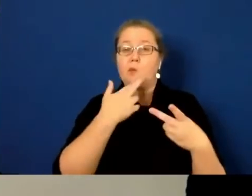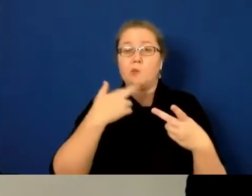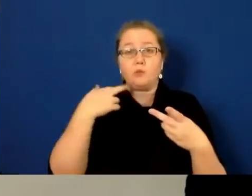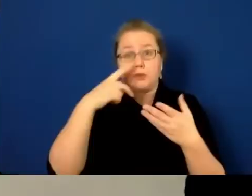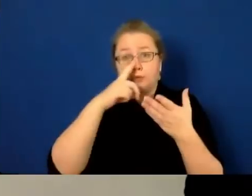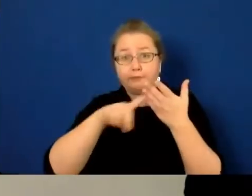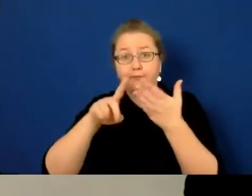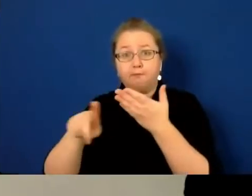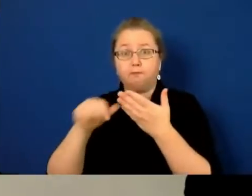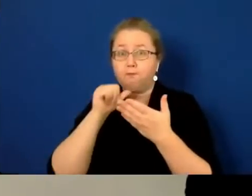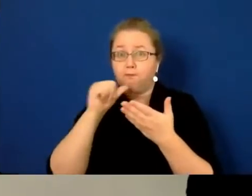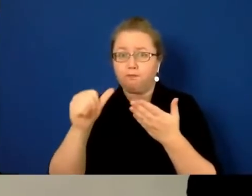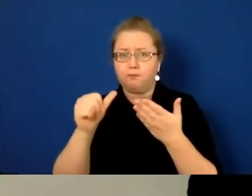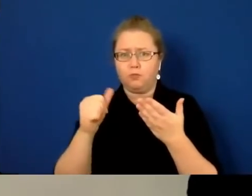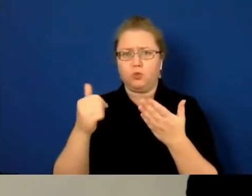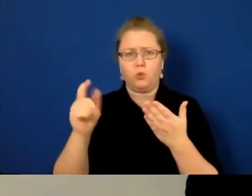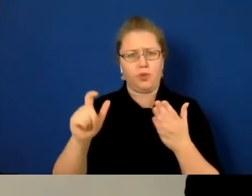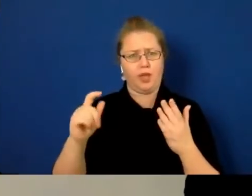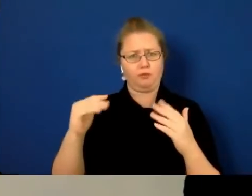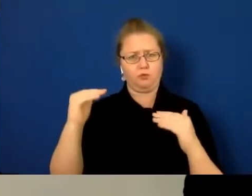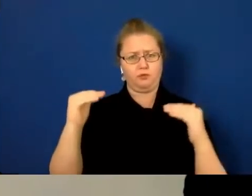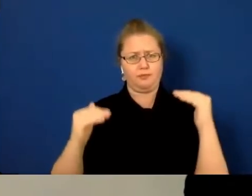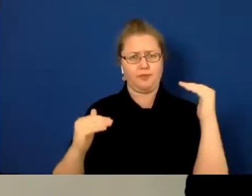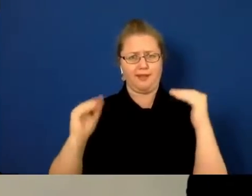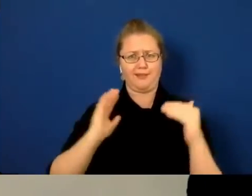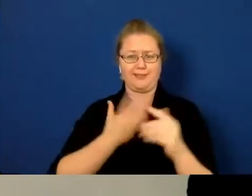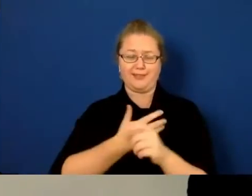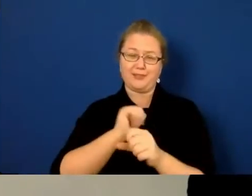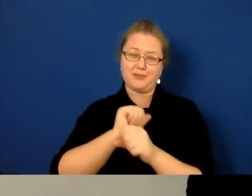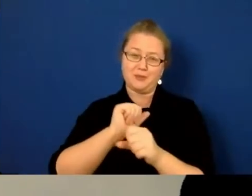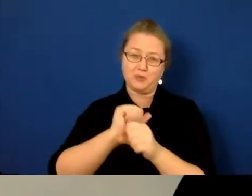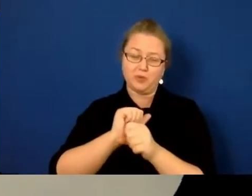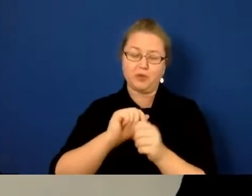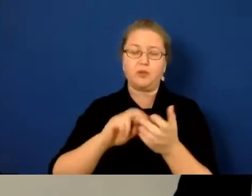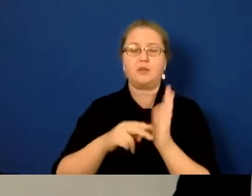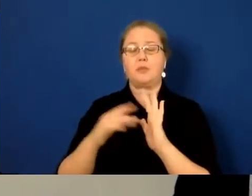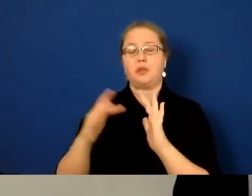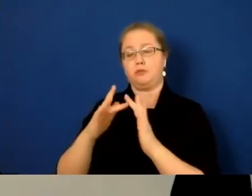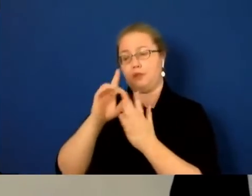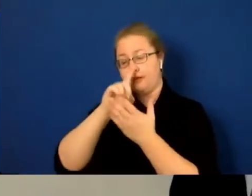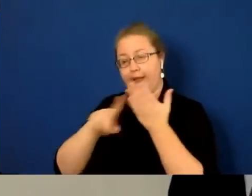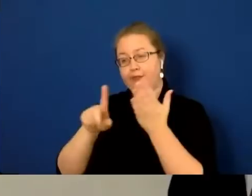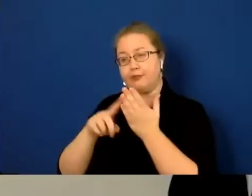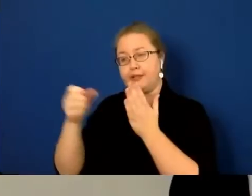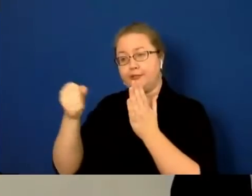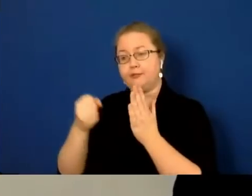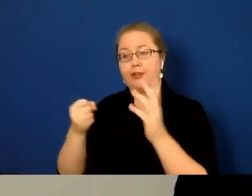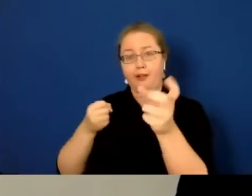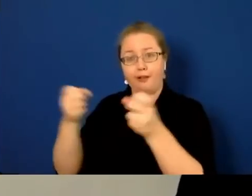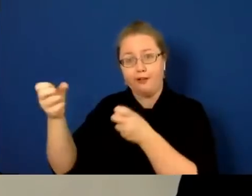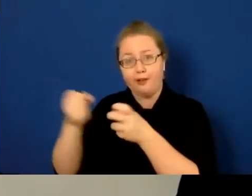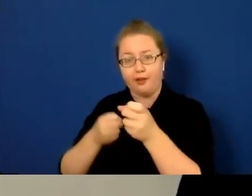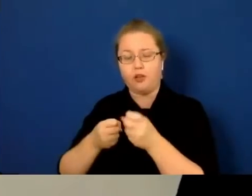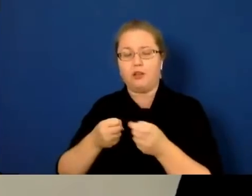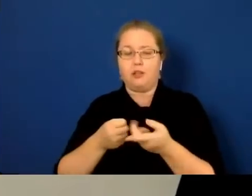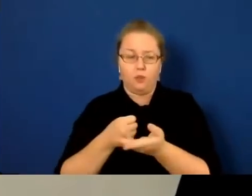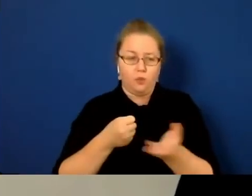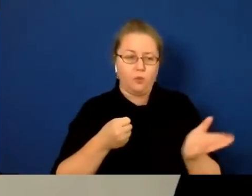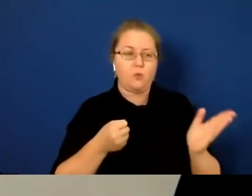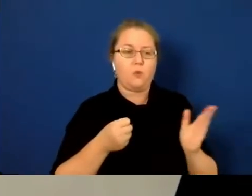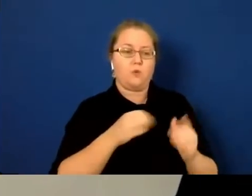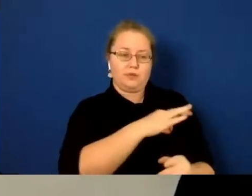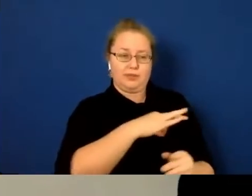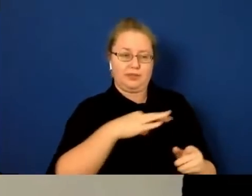on our part in controlling COVID-19 in BC. We've pulled in people who work in health authorities,